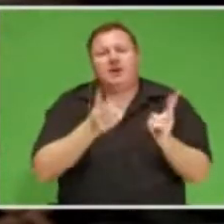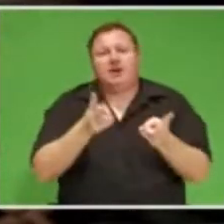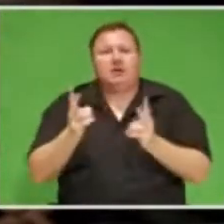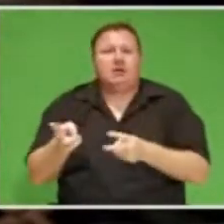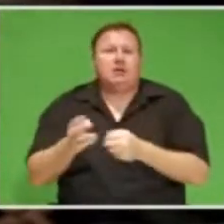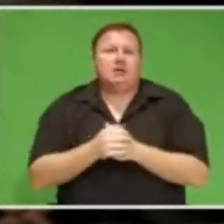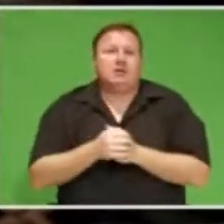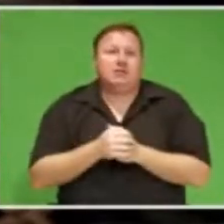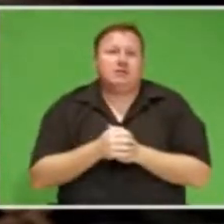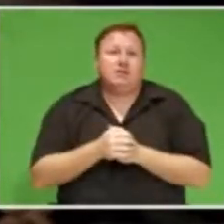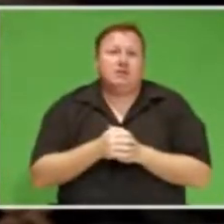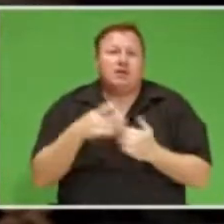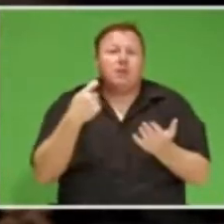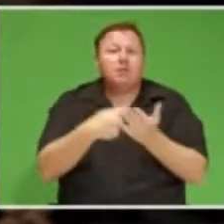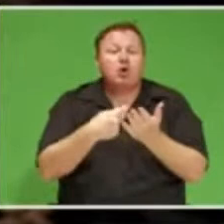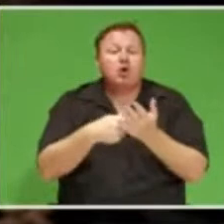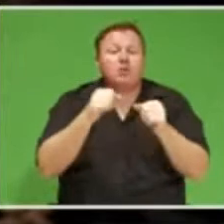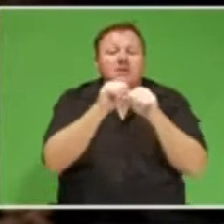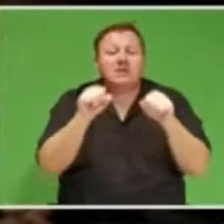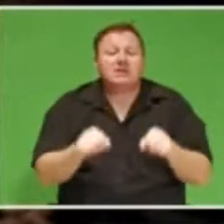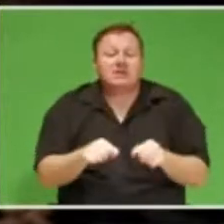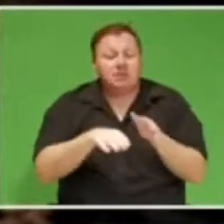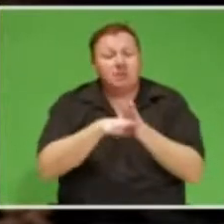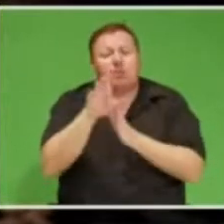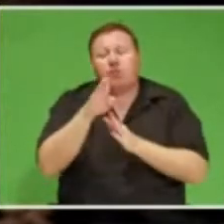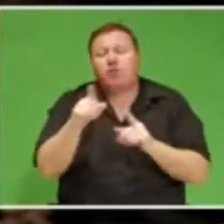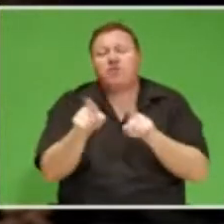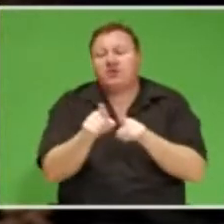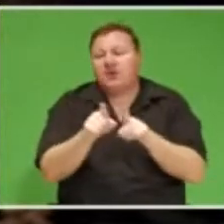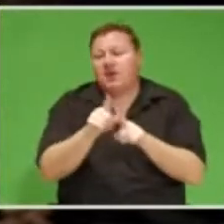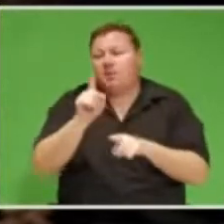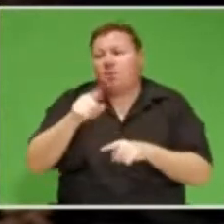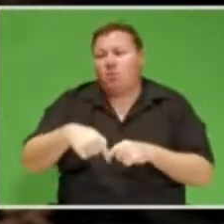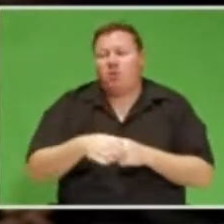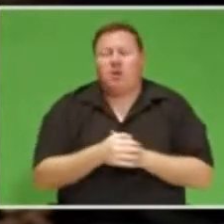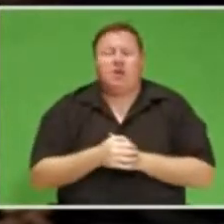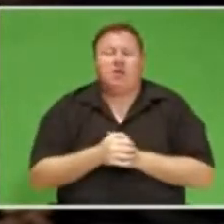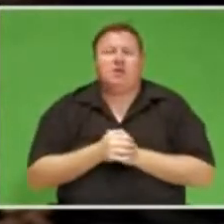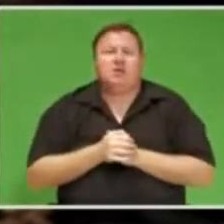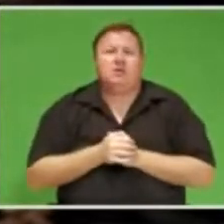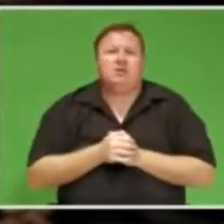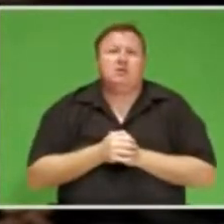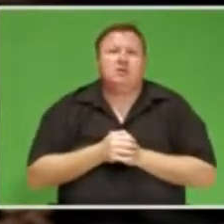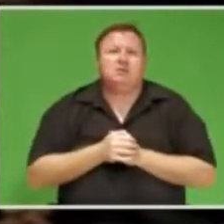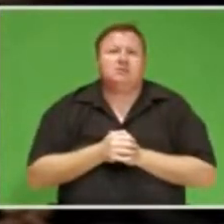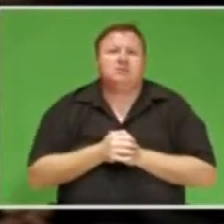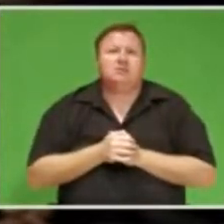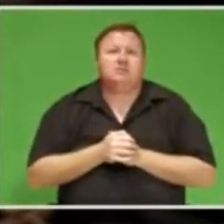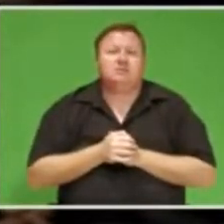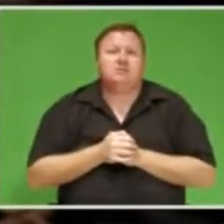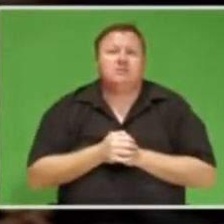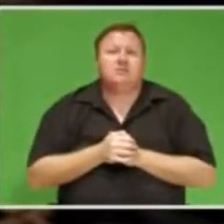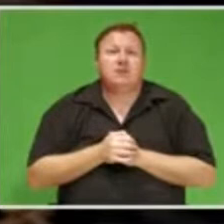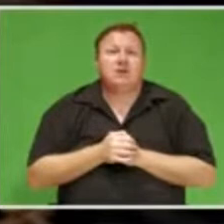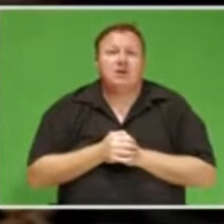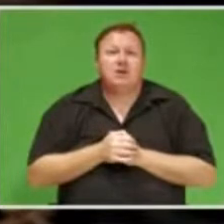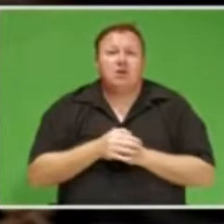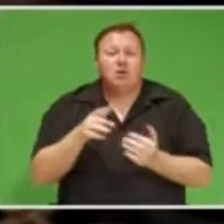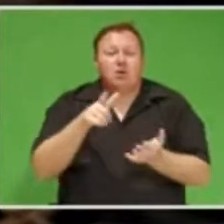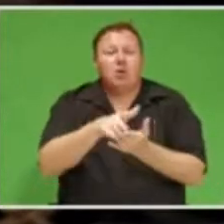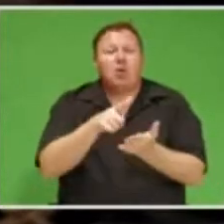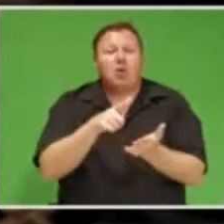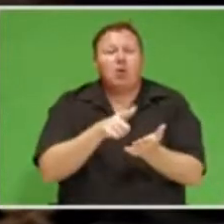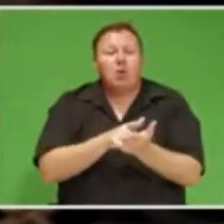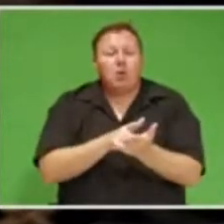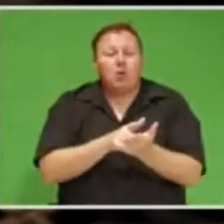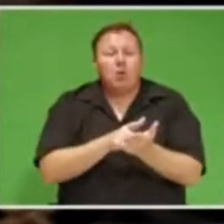law enforcement agencies are taking firm action against companies and